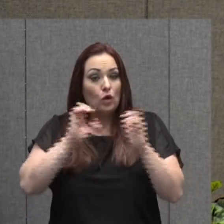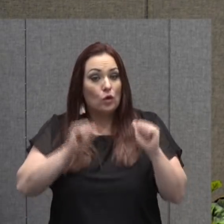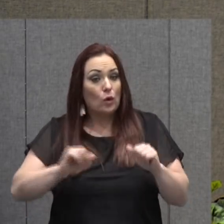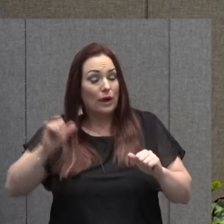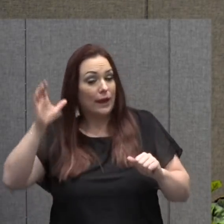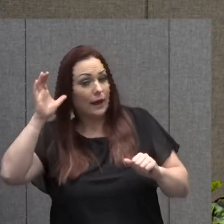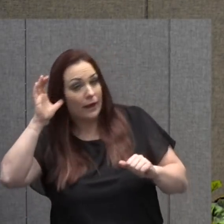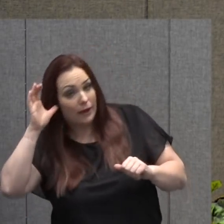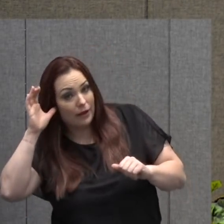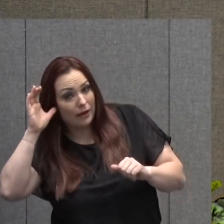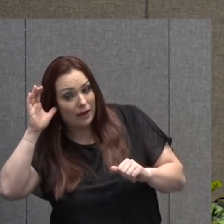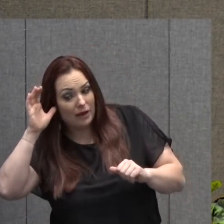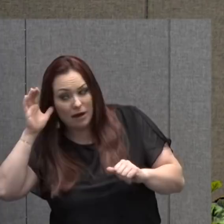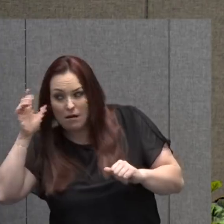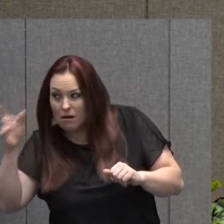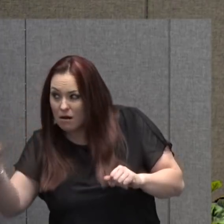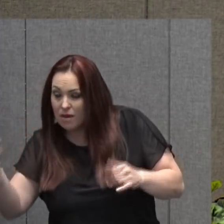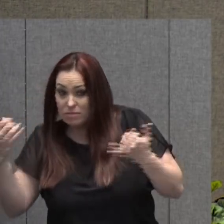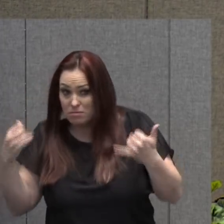playing,